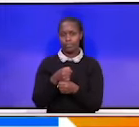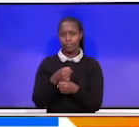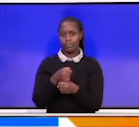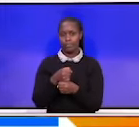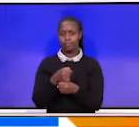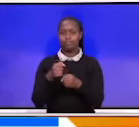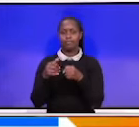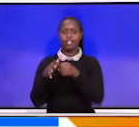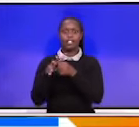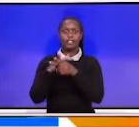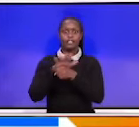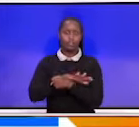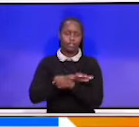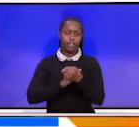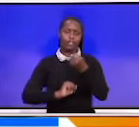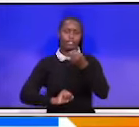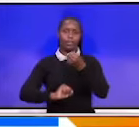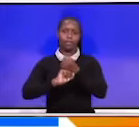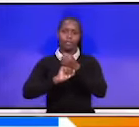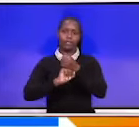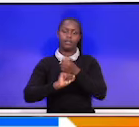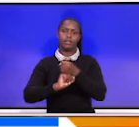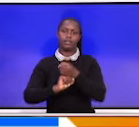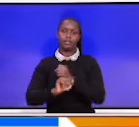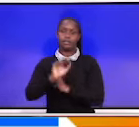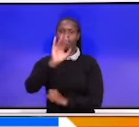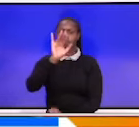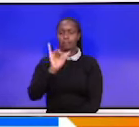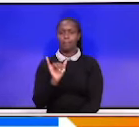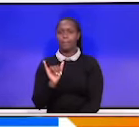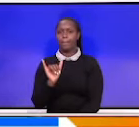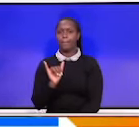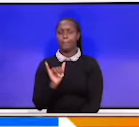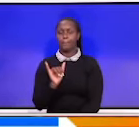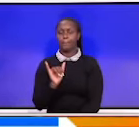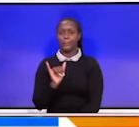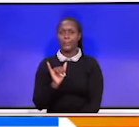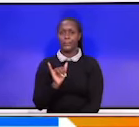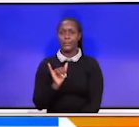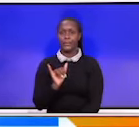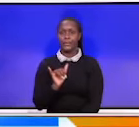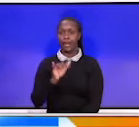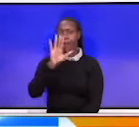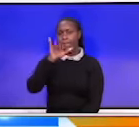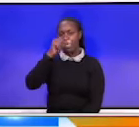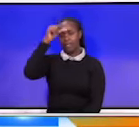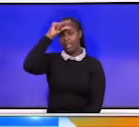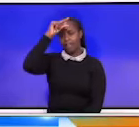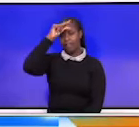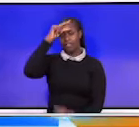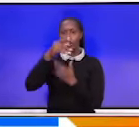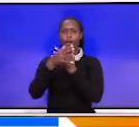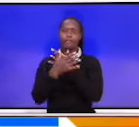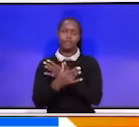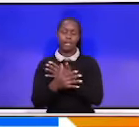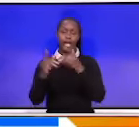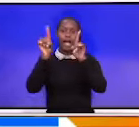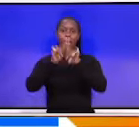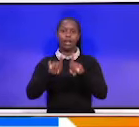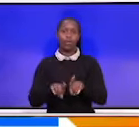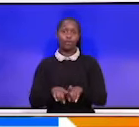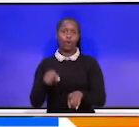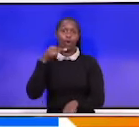is fully supported by that, by the government of Germany. I also want to